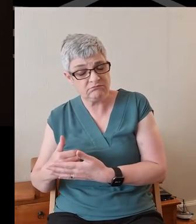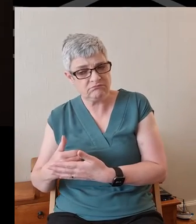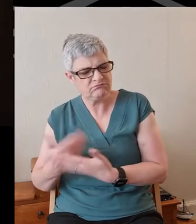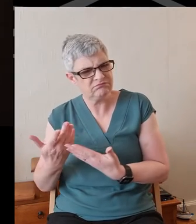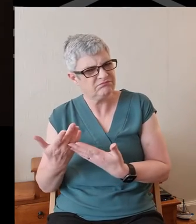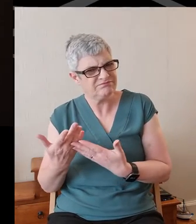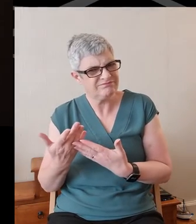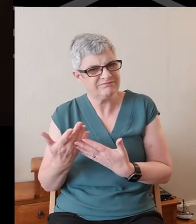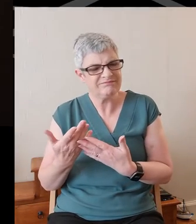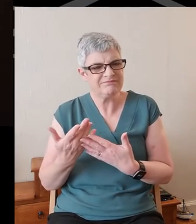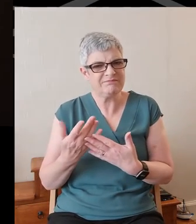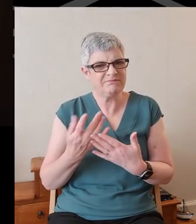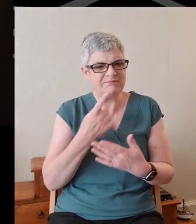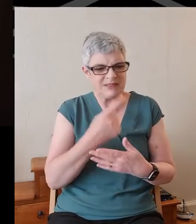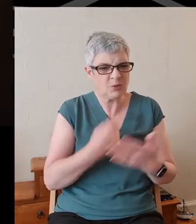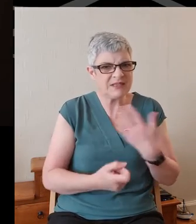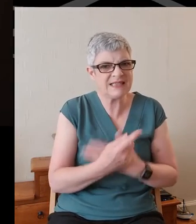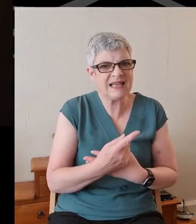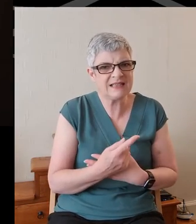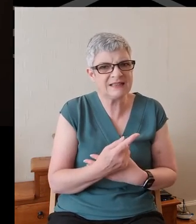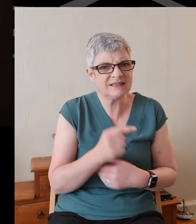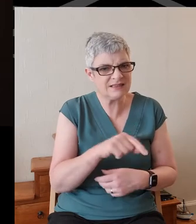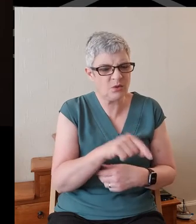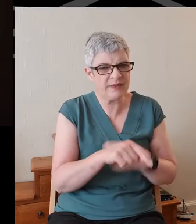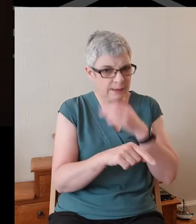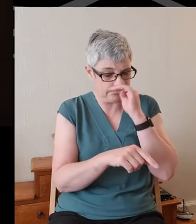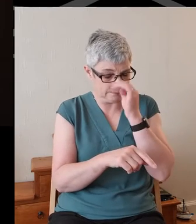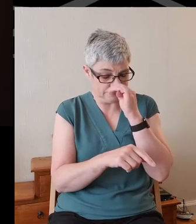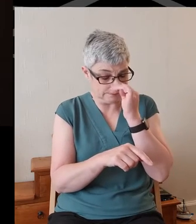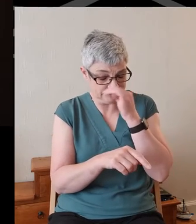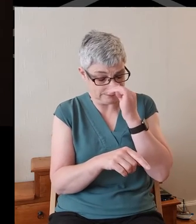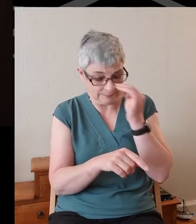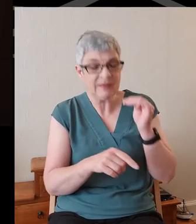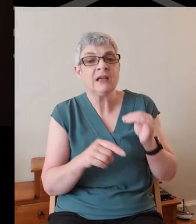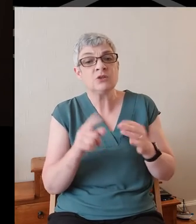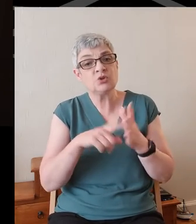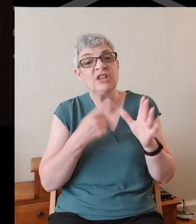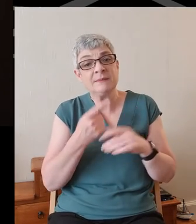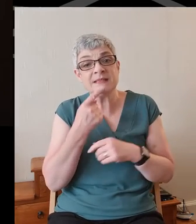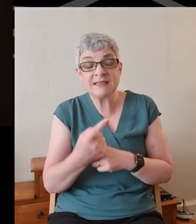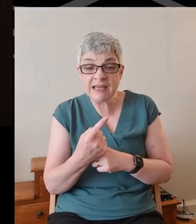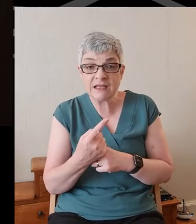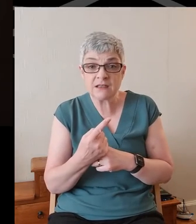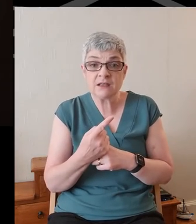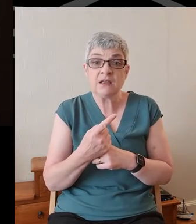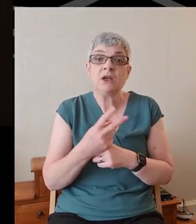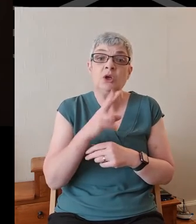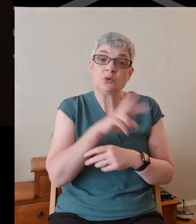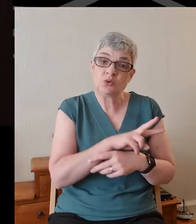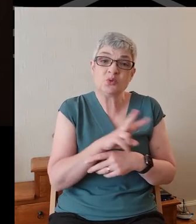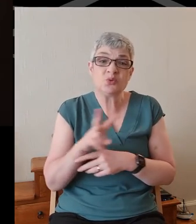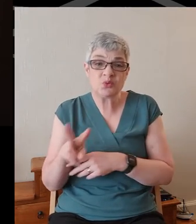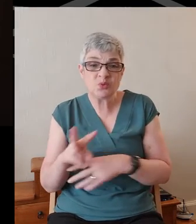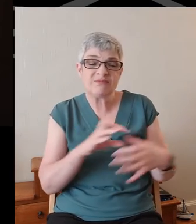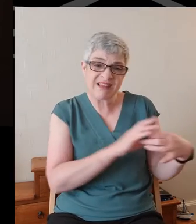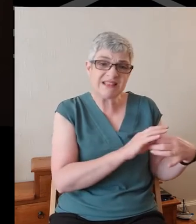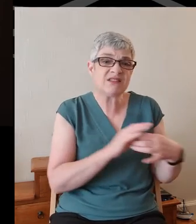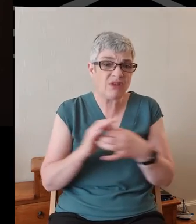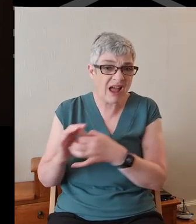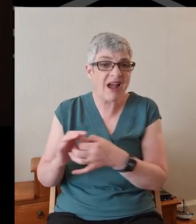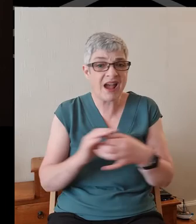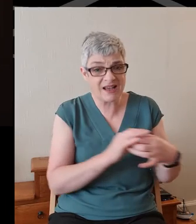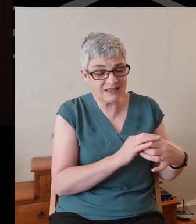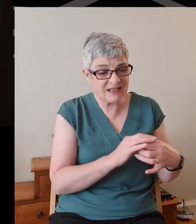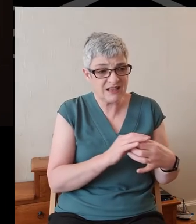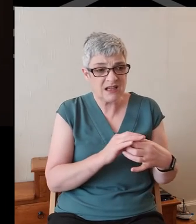But that's not where he has it in verse 15 and 16. And so James is saying that the two things do interact and we